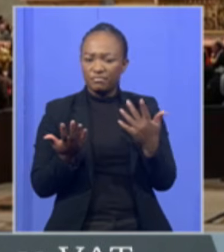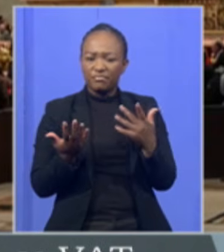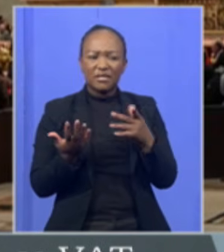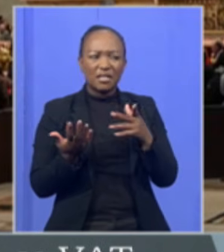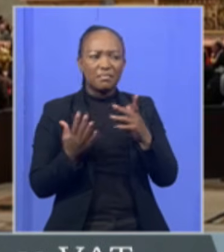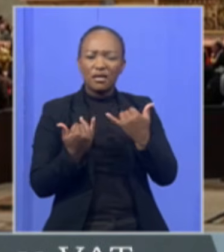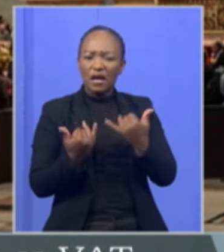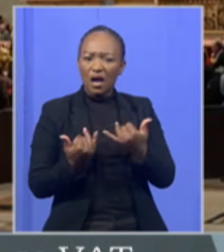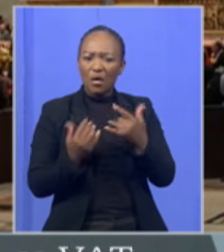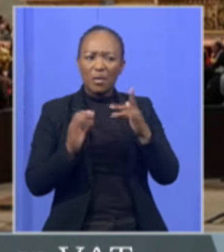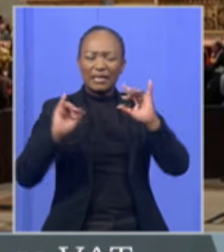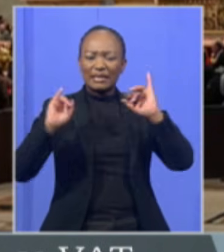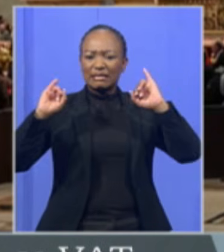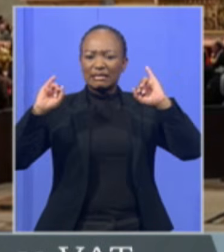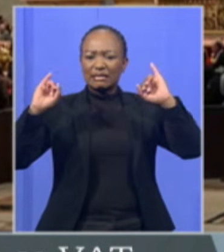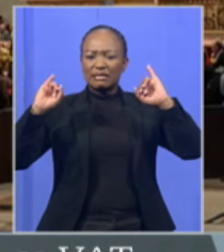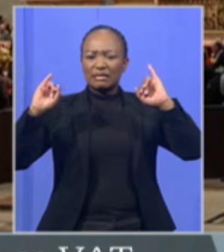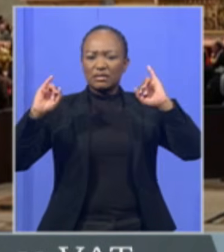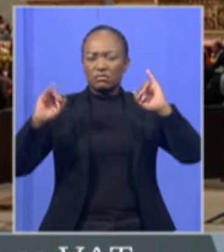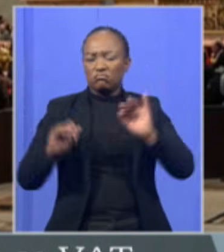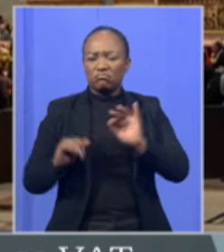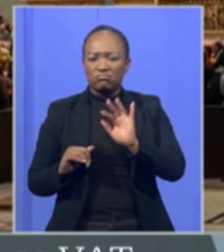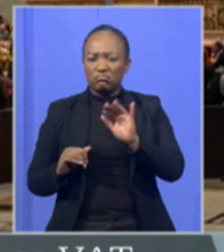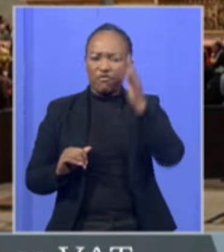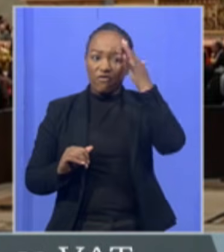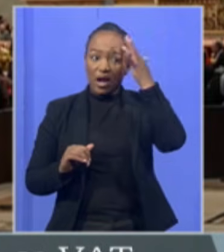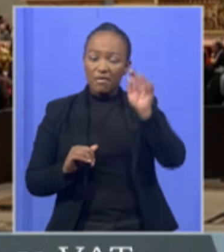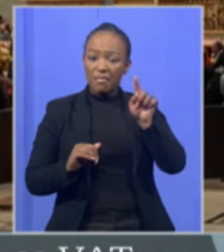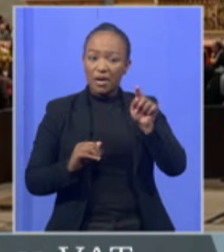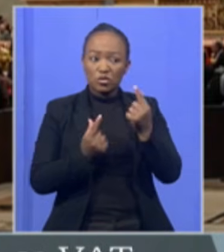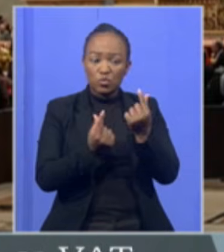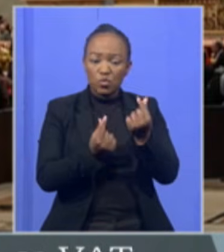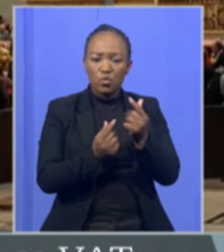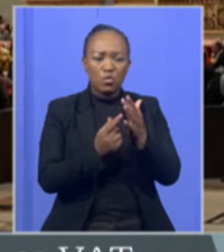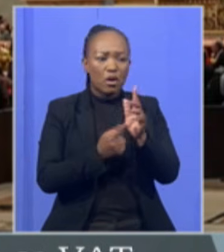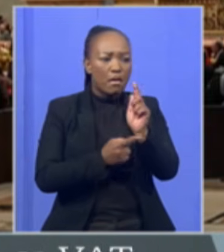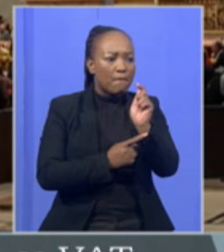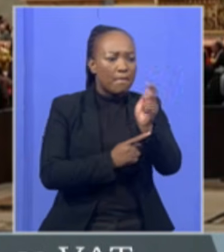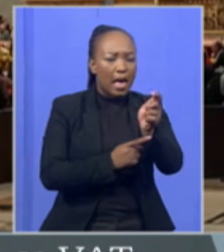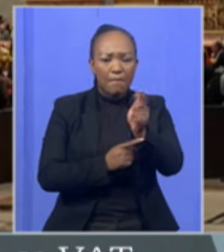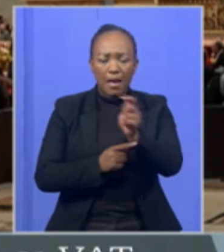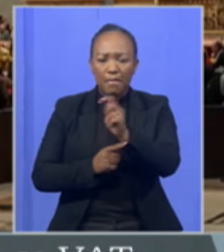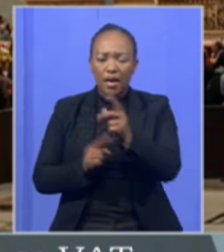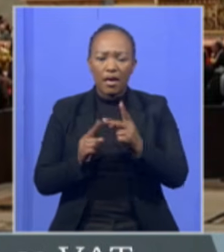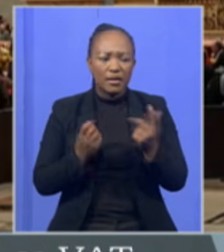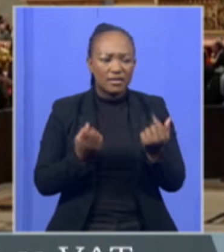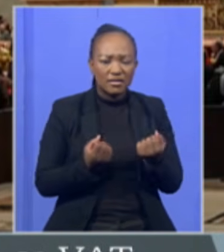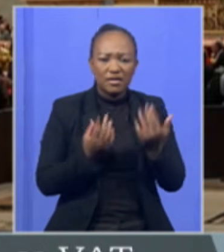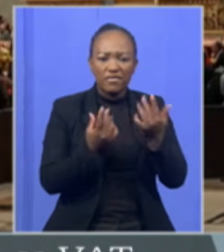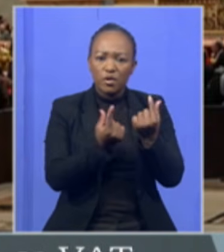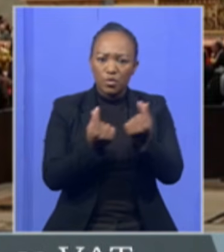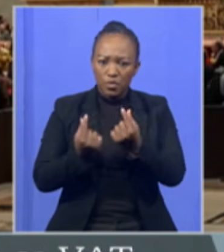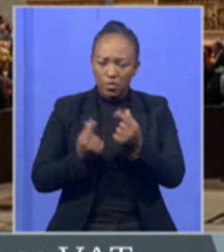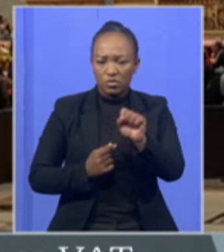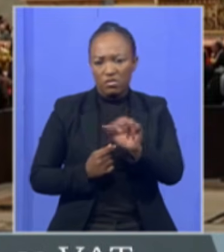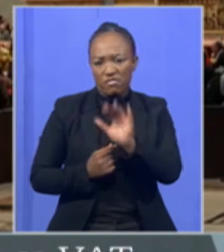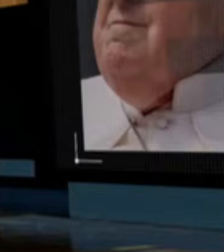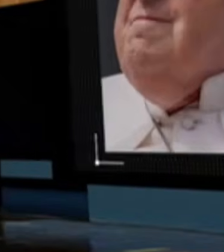crisis whatsoever in terms of what government needs to pay for. That is the services that are given to South